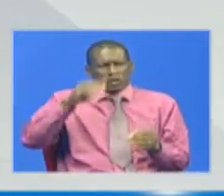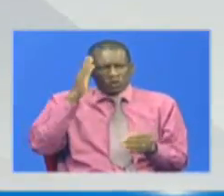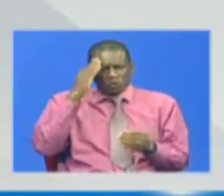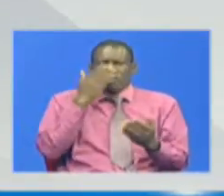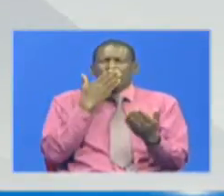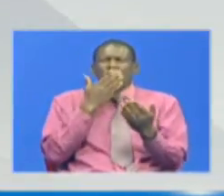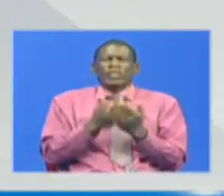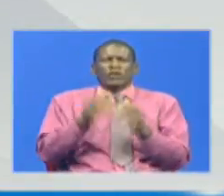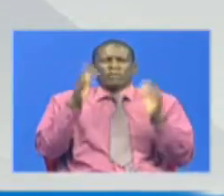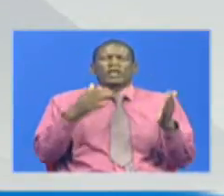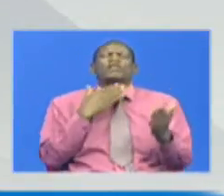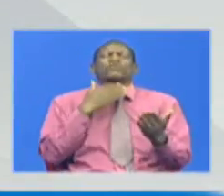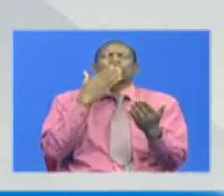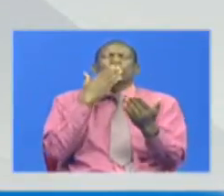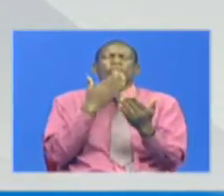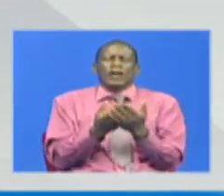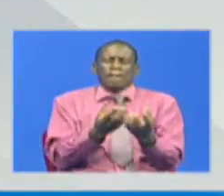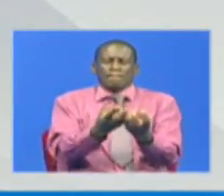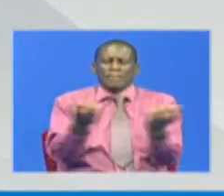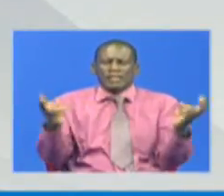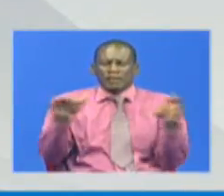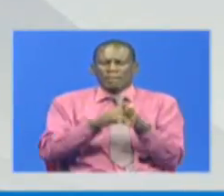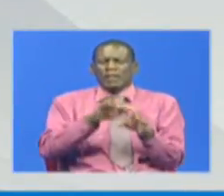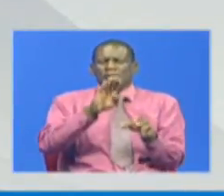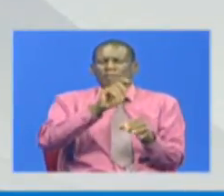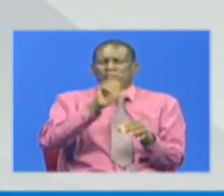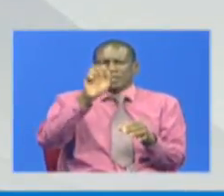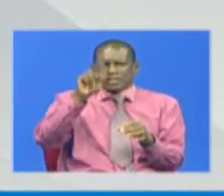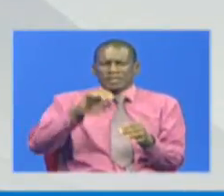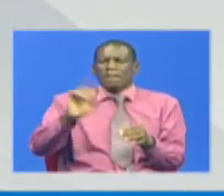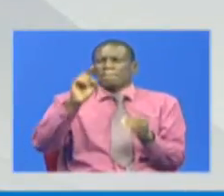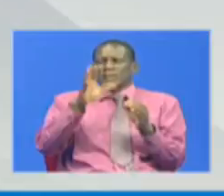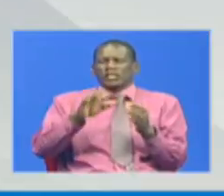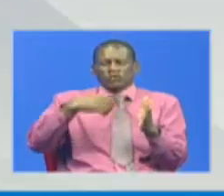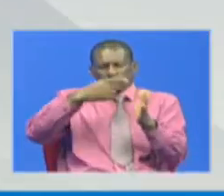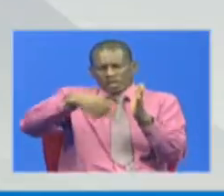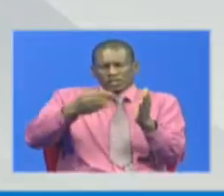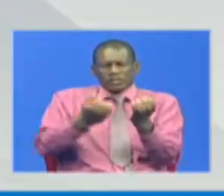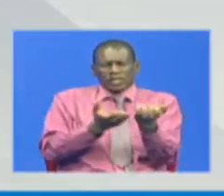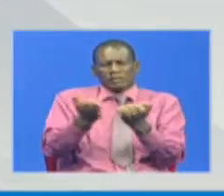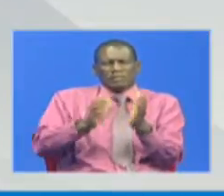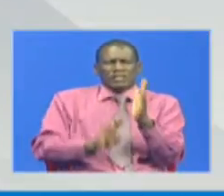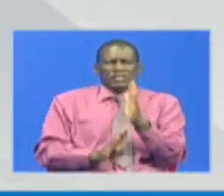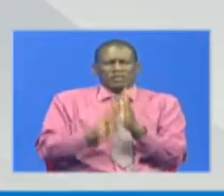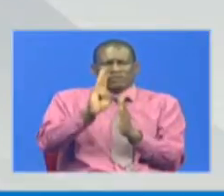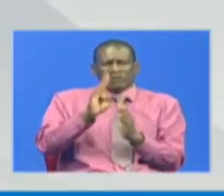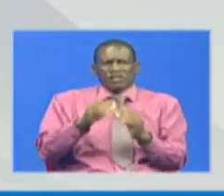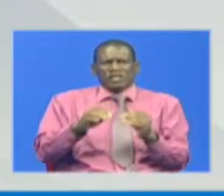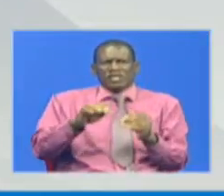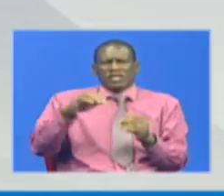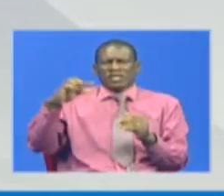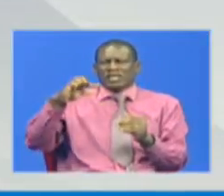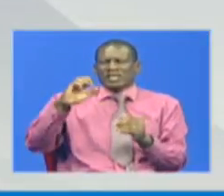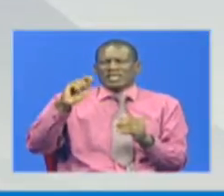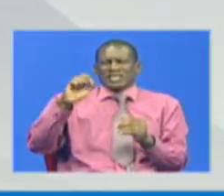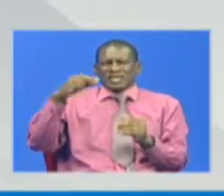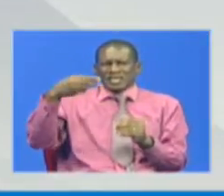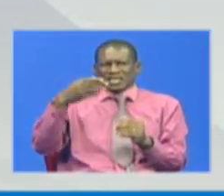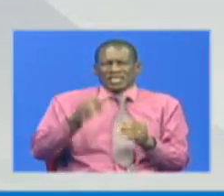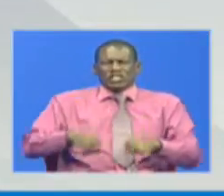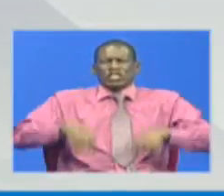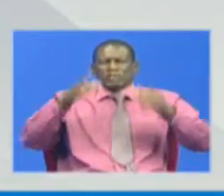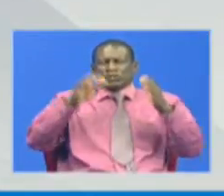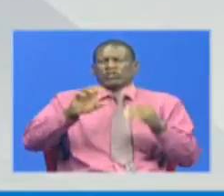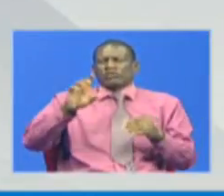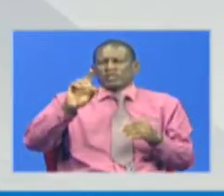you very much. I'd like to thank my panelists, Betty Miner, the CS for Industrialization and Enterprise Development, Linus Gitahi, who's the chairman of Diamond Trust